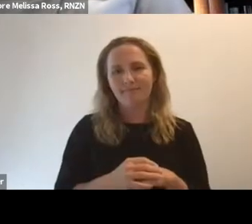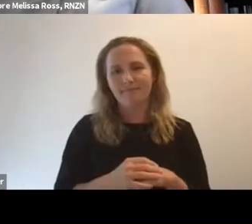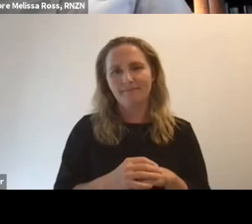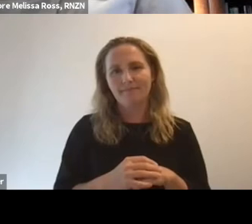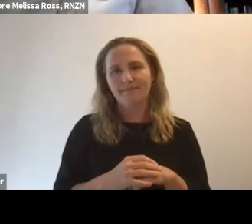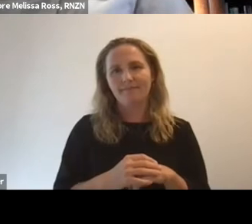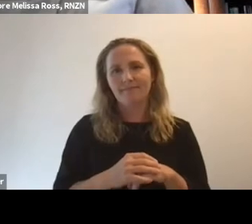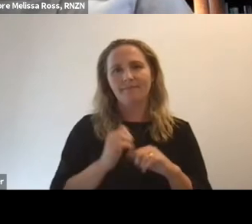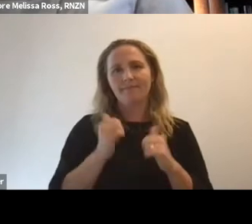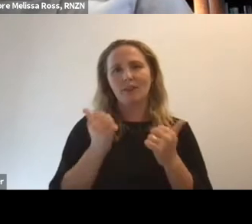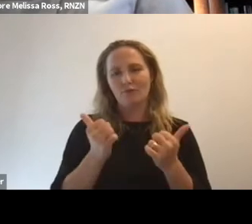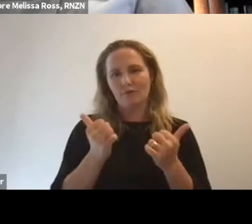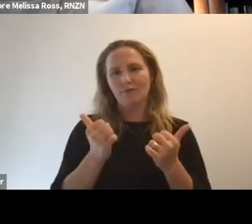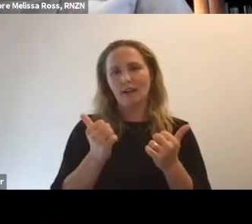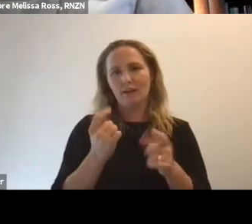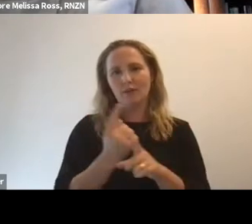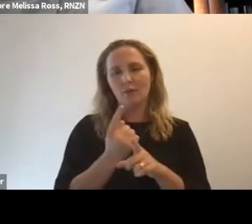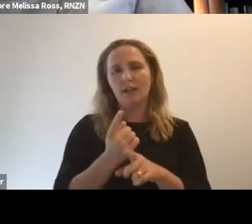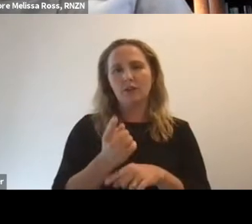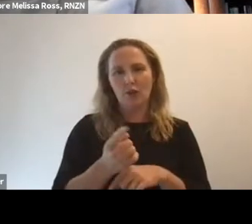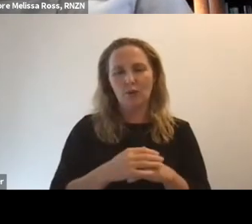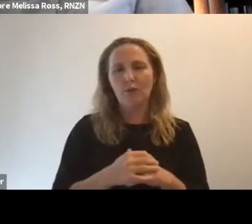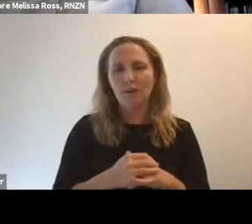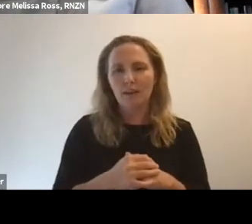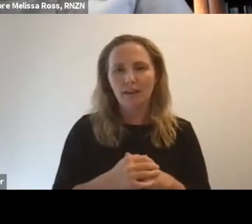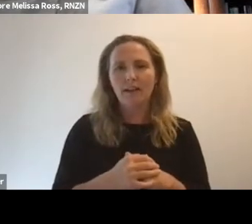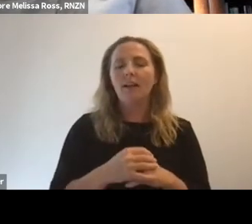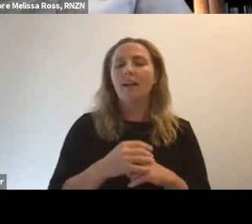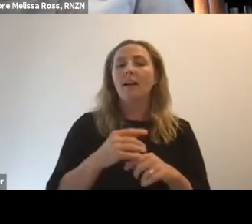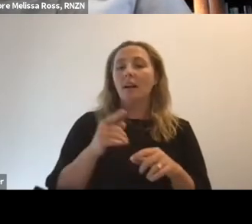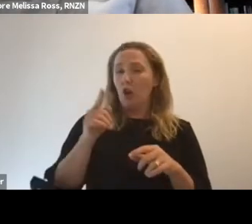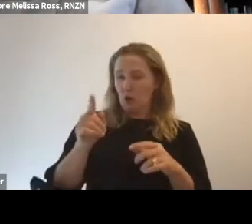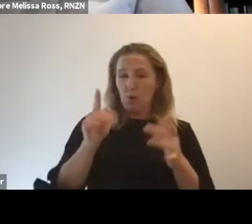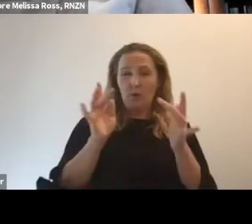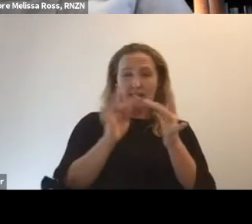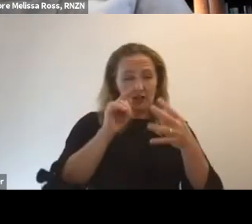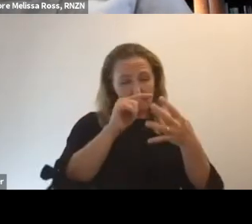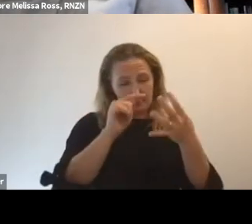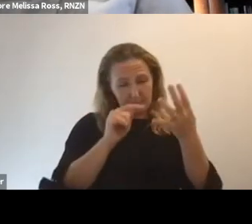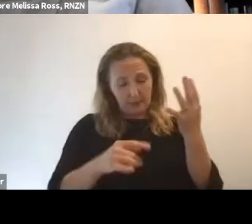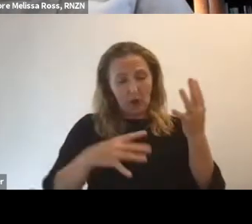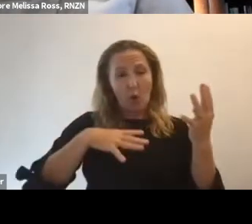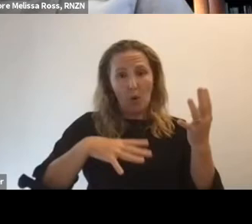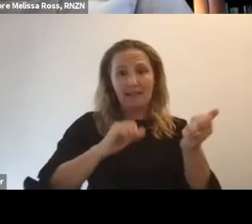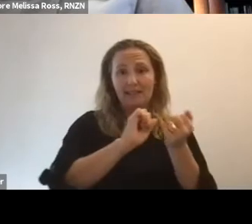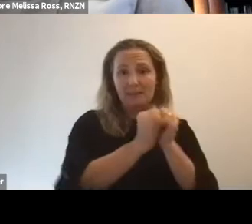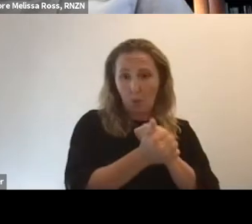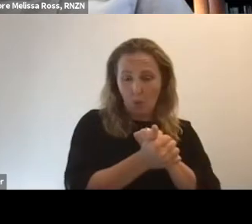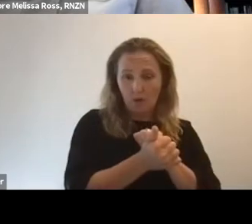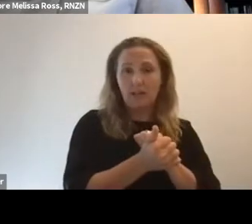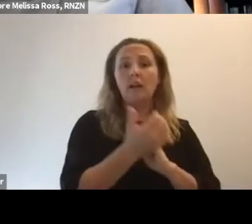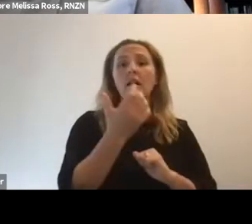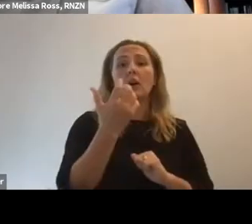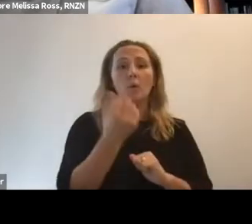us. Lots you've touched on there, women in sport. We've got Paula, of course, on the hui with us today,